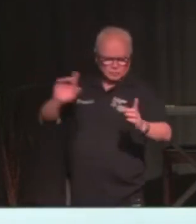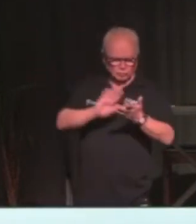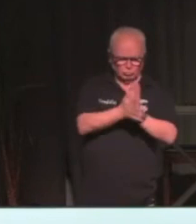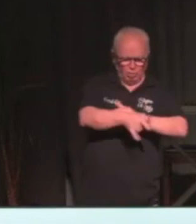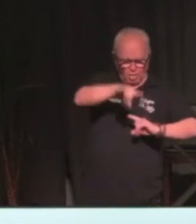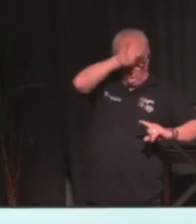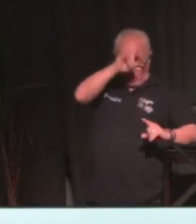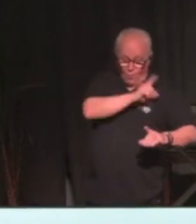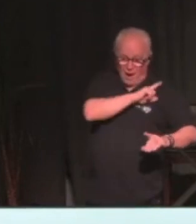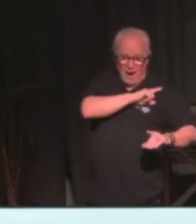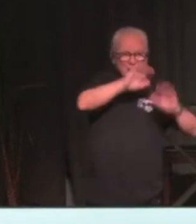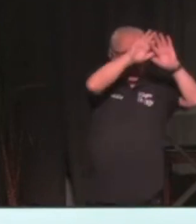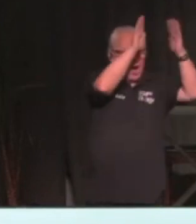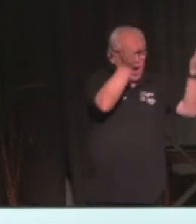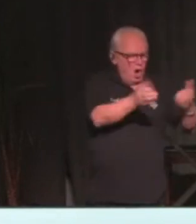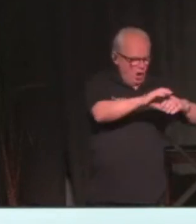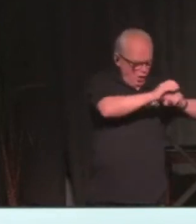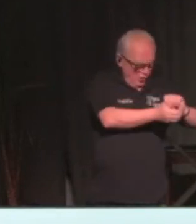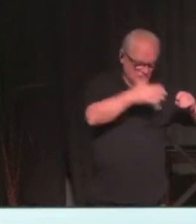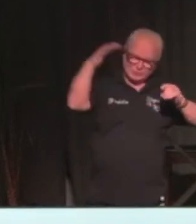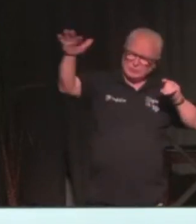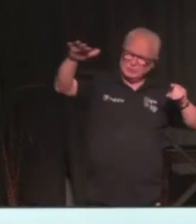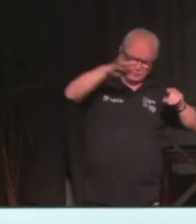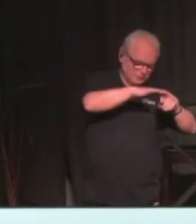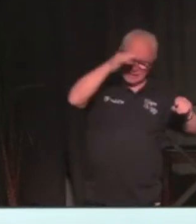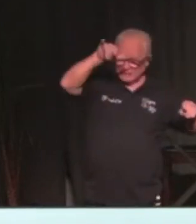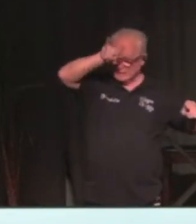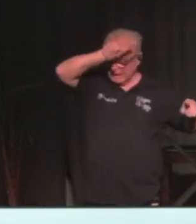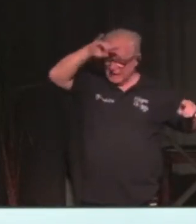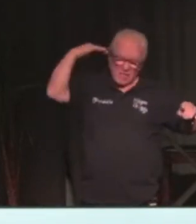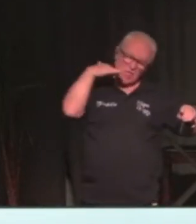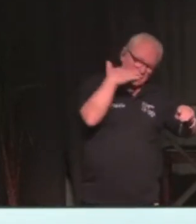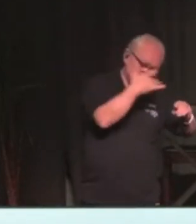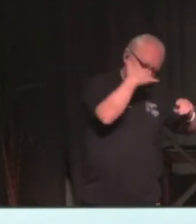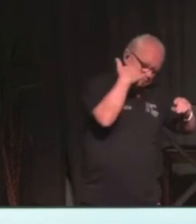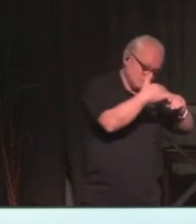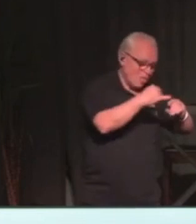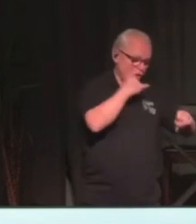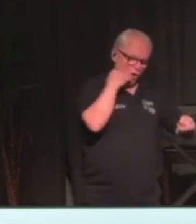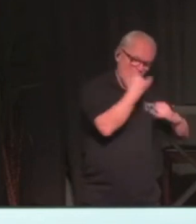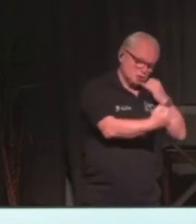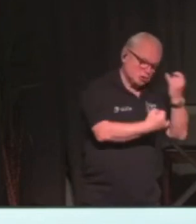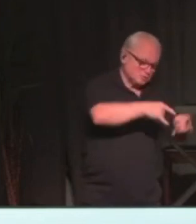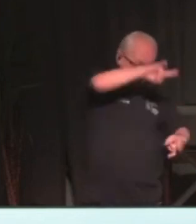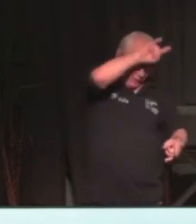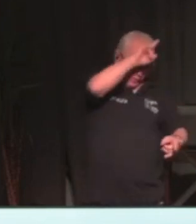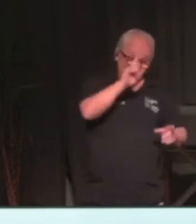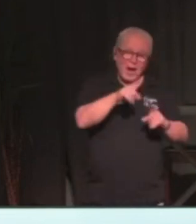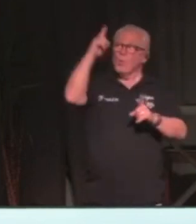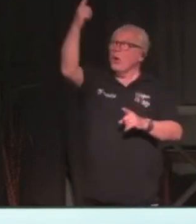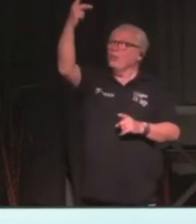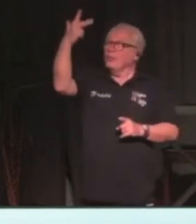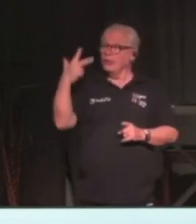had been infected by Satan and the curse of his demonic hordes, where a third of the angels